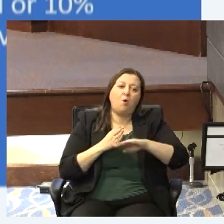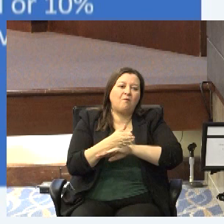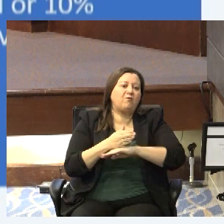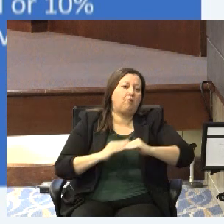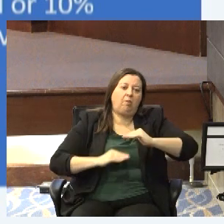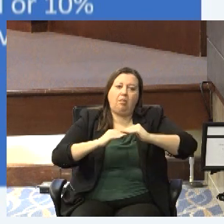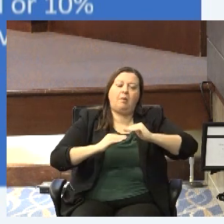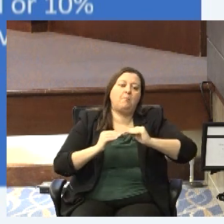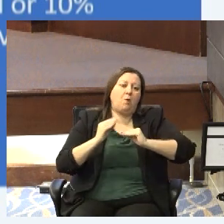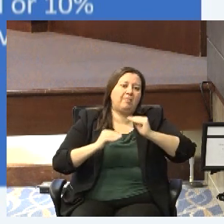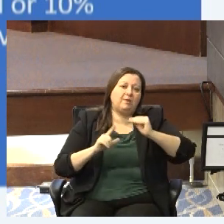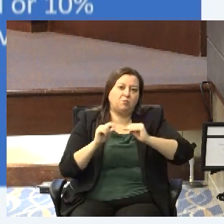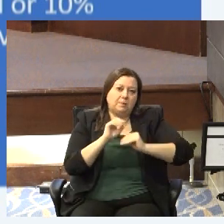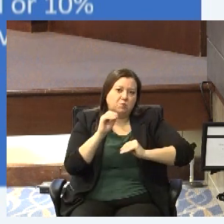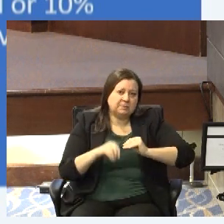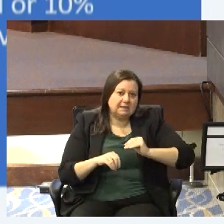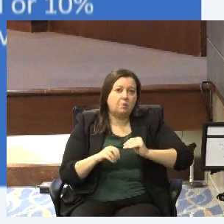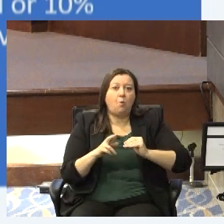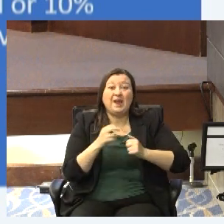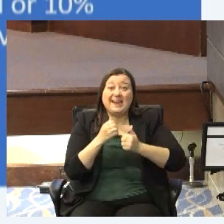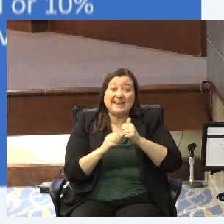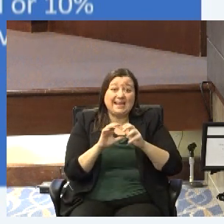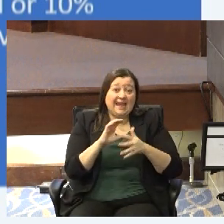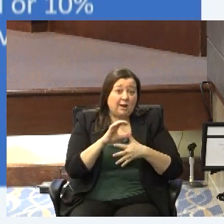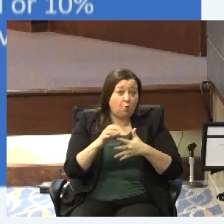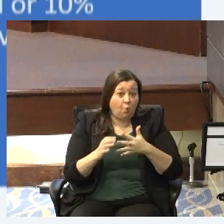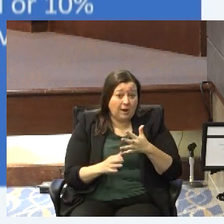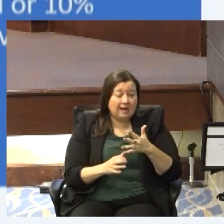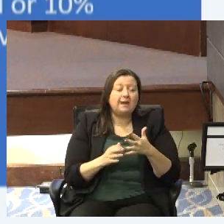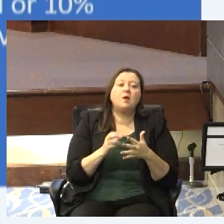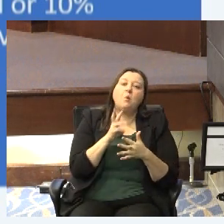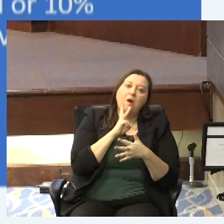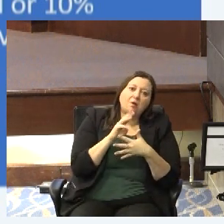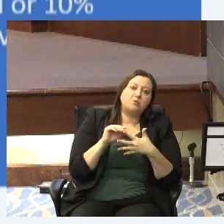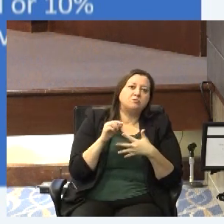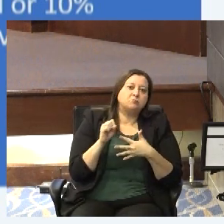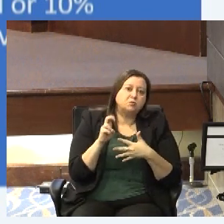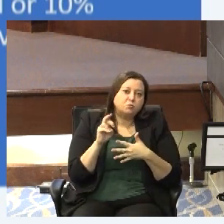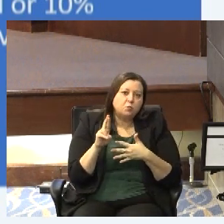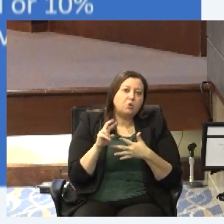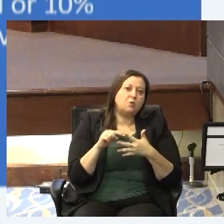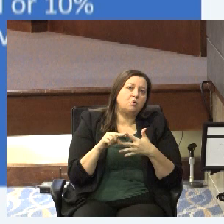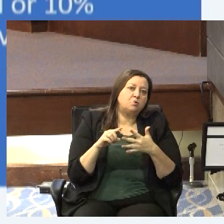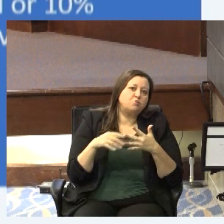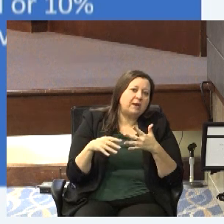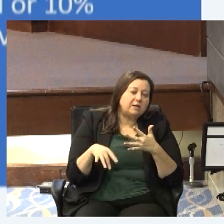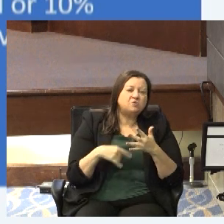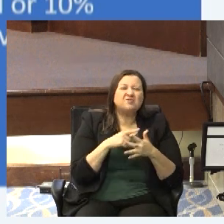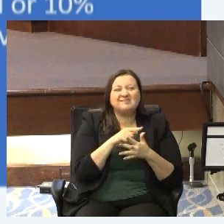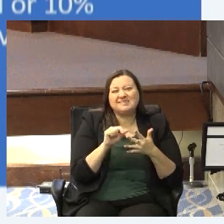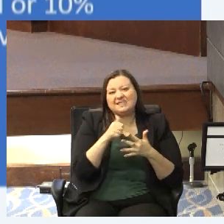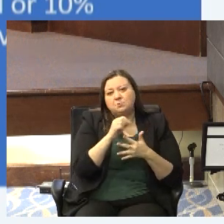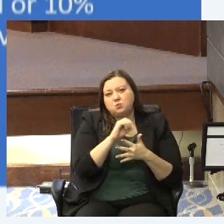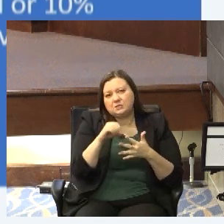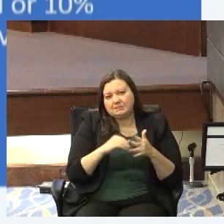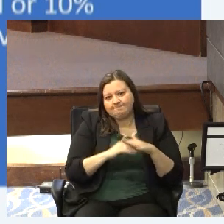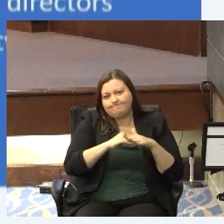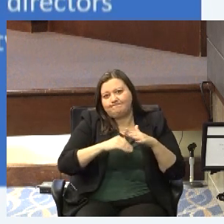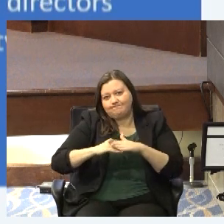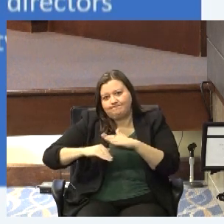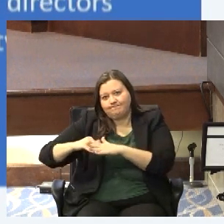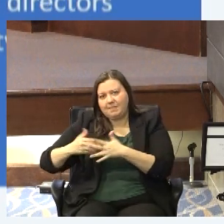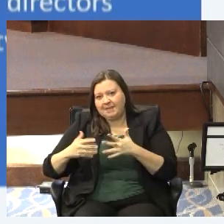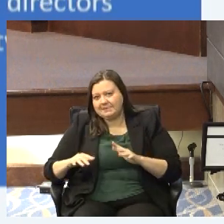any category, road, water, sewer, drainage, by 10%. Any escalation above those in the 5-year budget would have to be approved by the city.